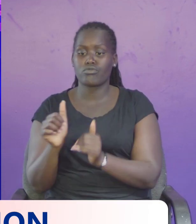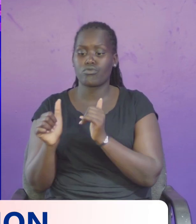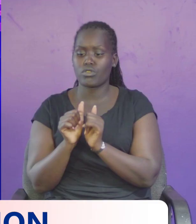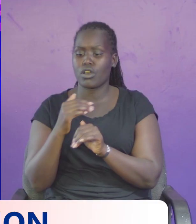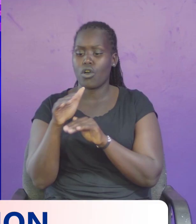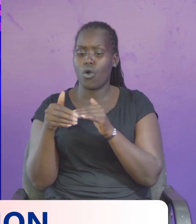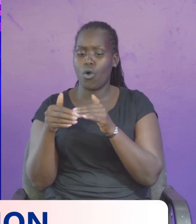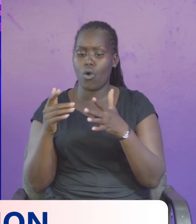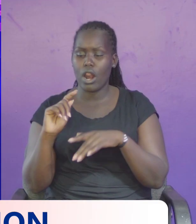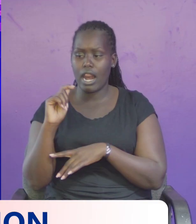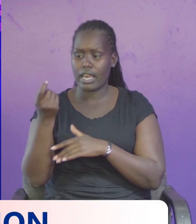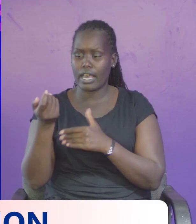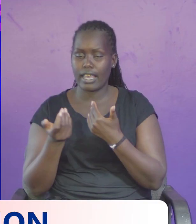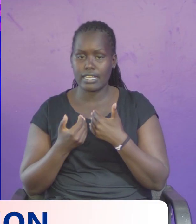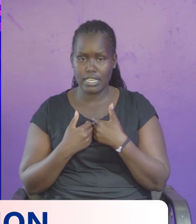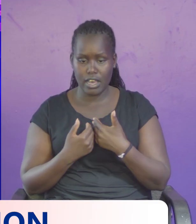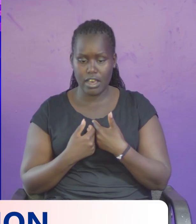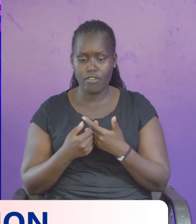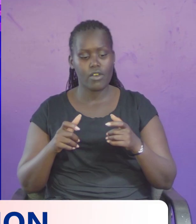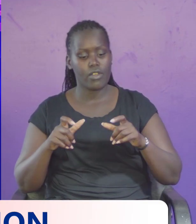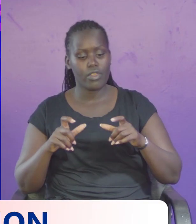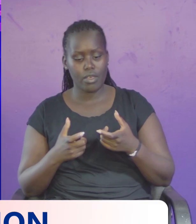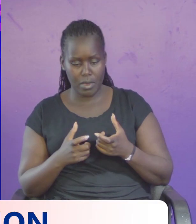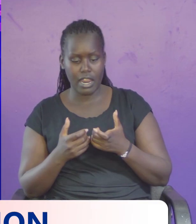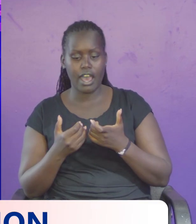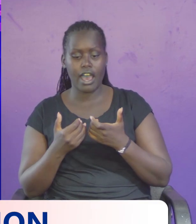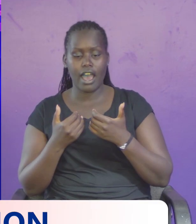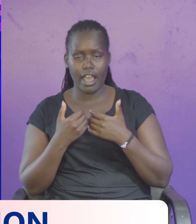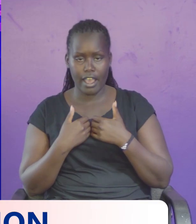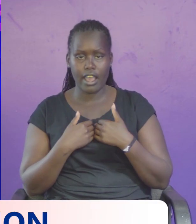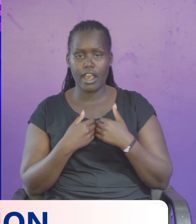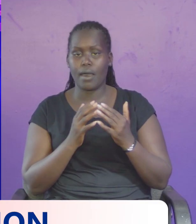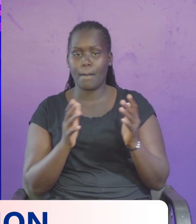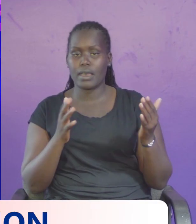every Kenyan put. Right. The media played a very big role